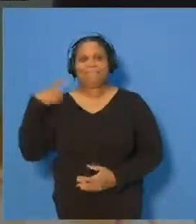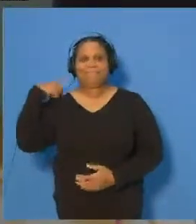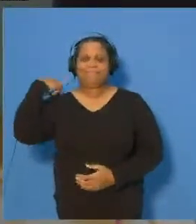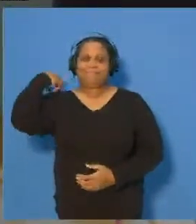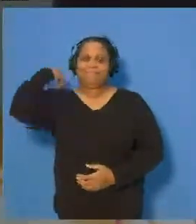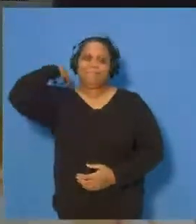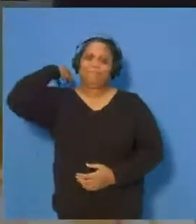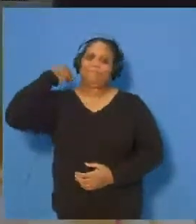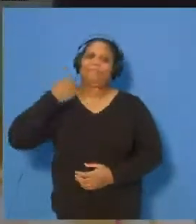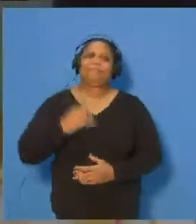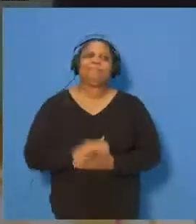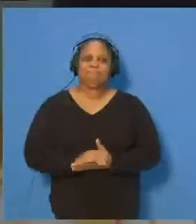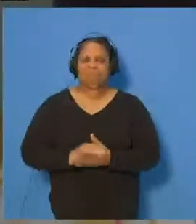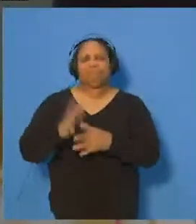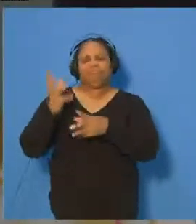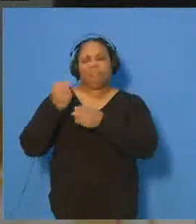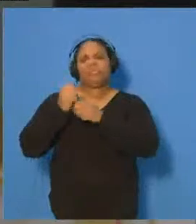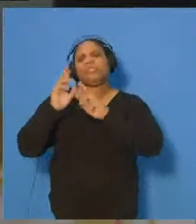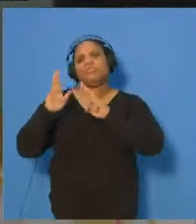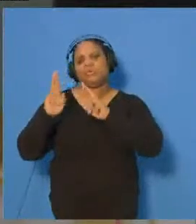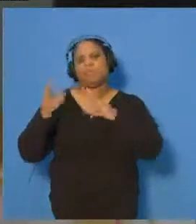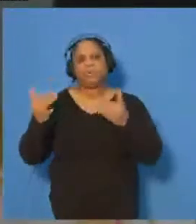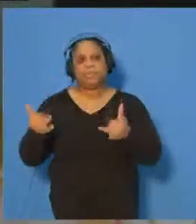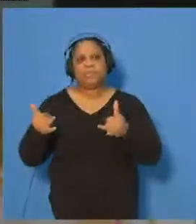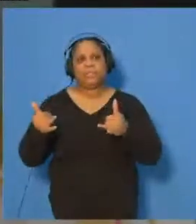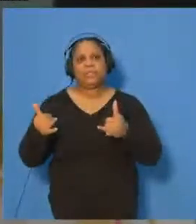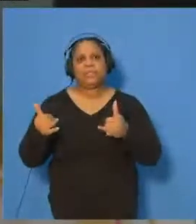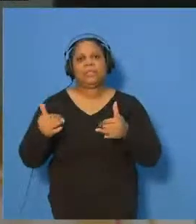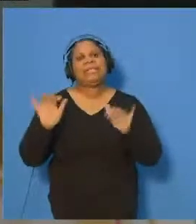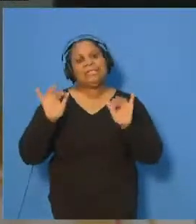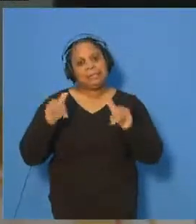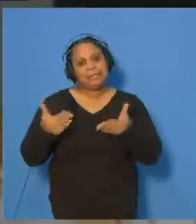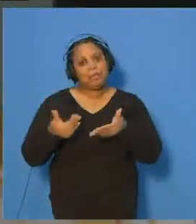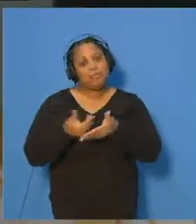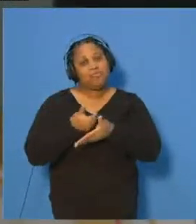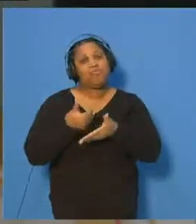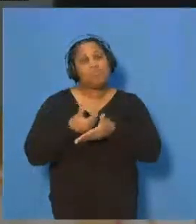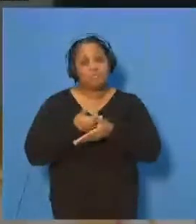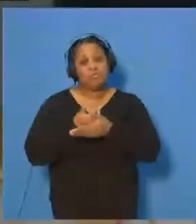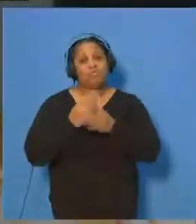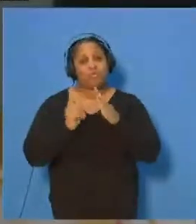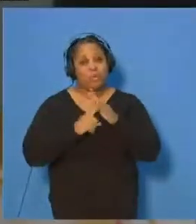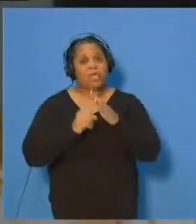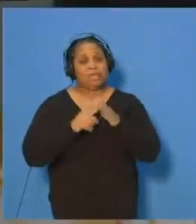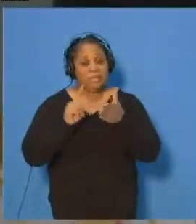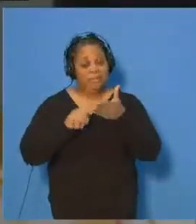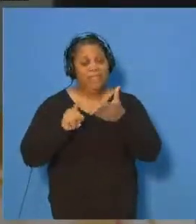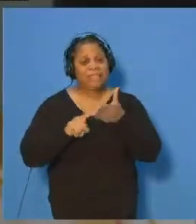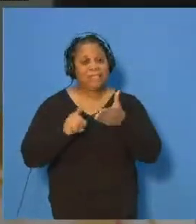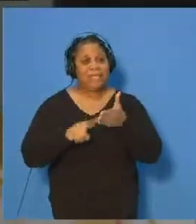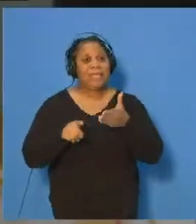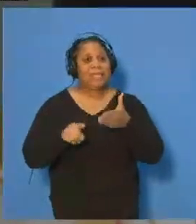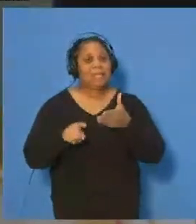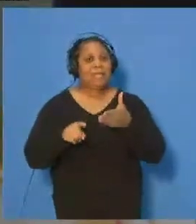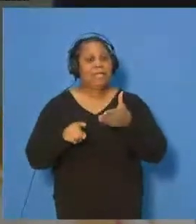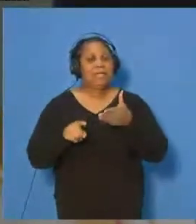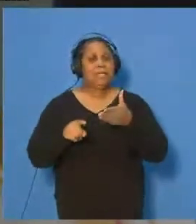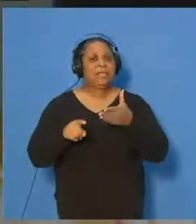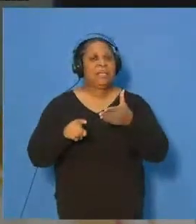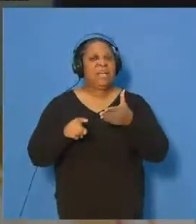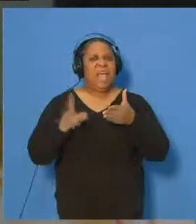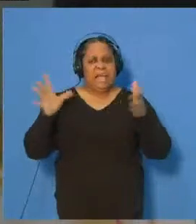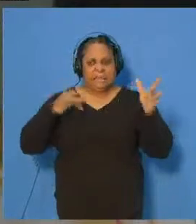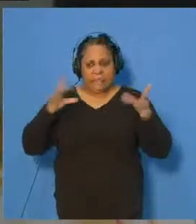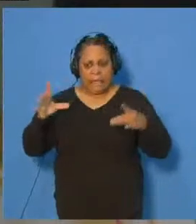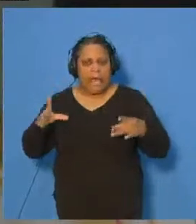Actually, we received the report today, so it's still a very new and live case, and so it's being investigated insofar as the